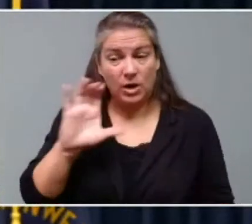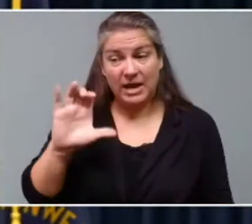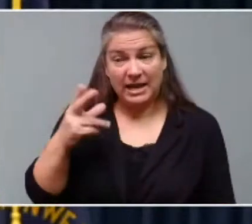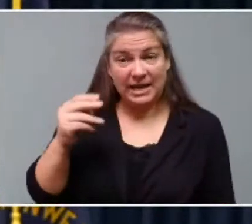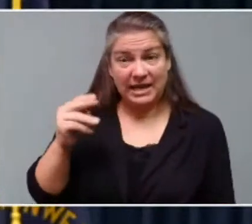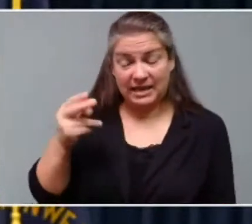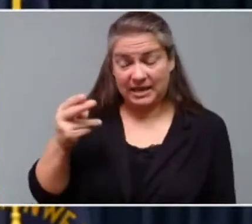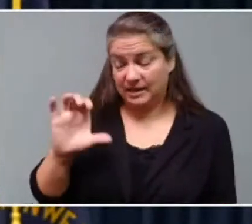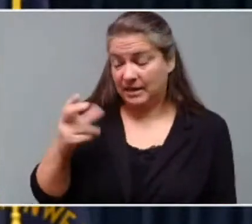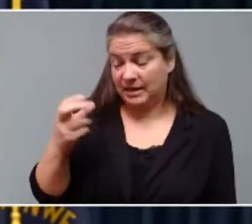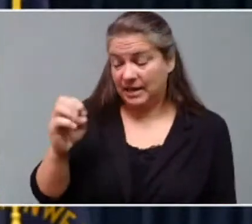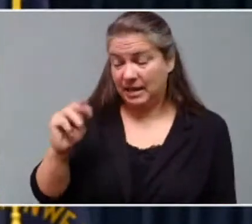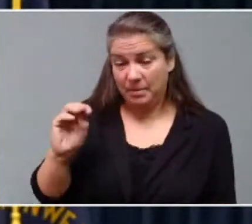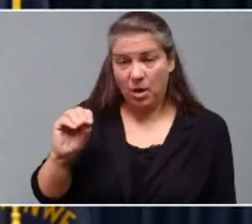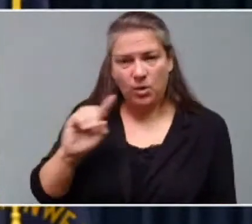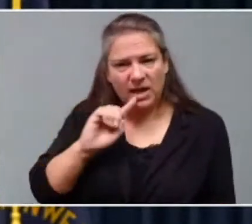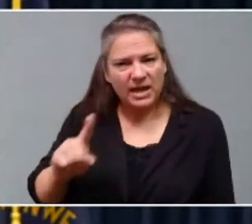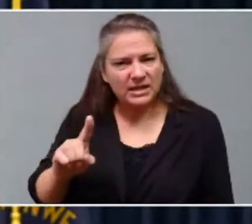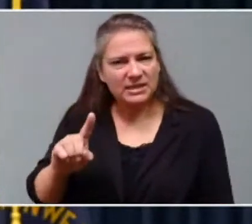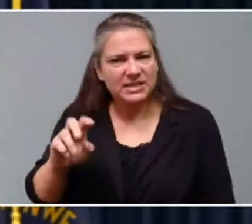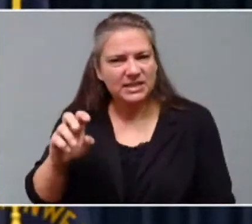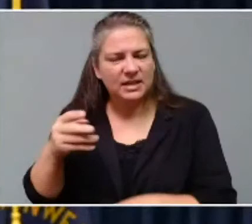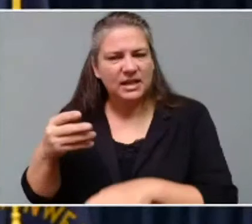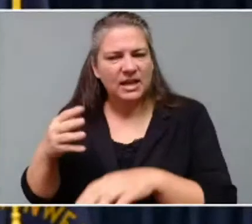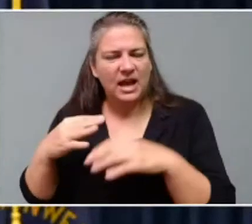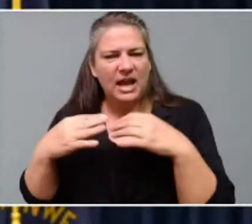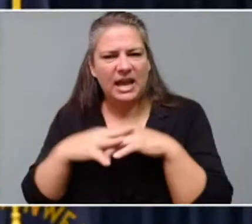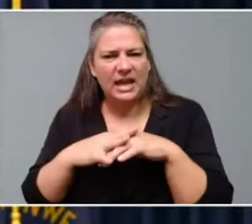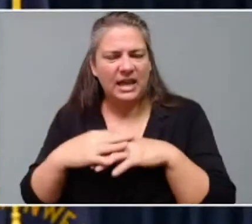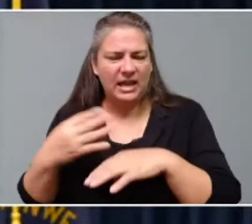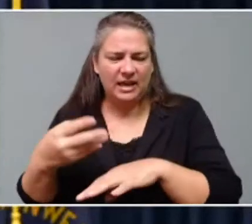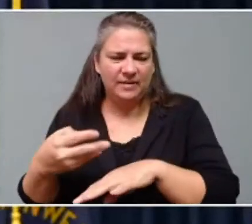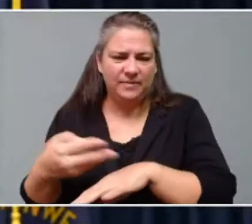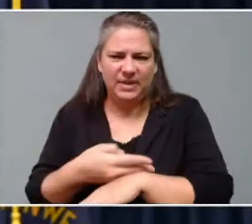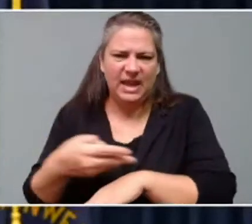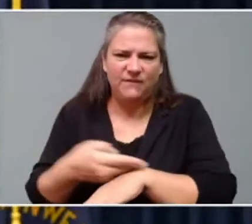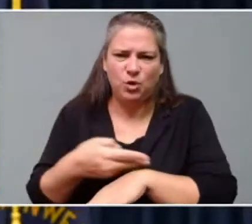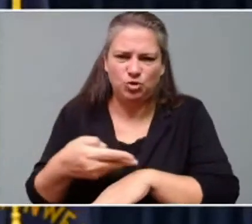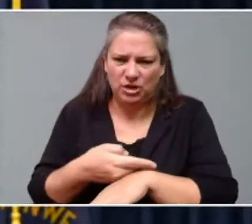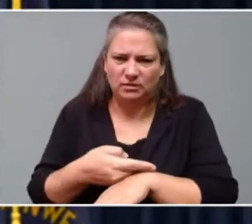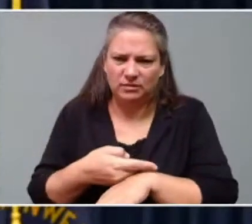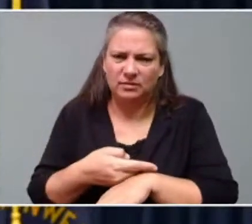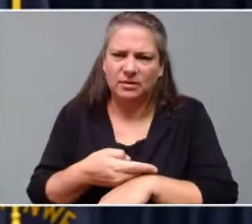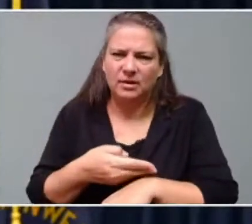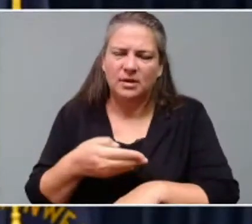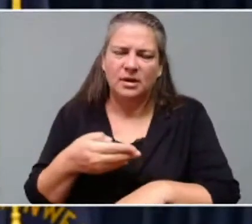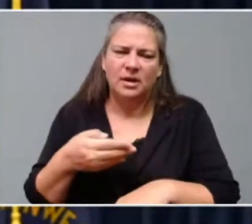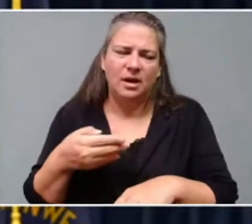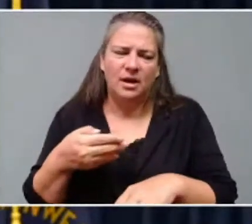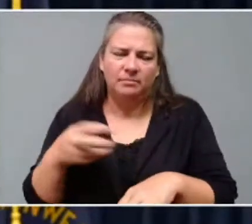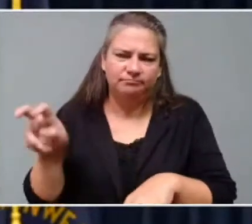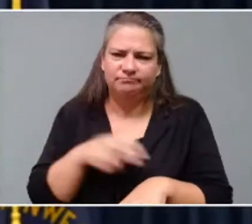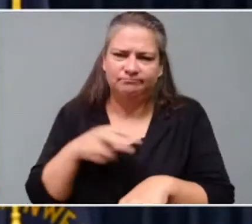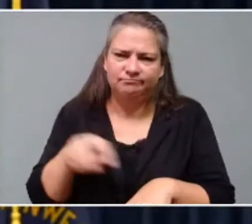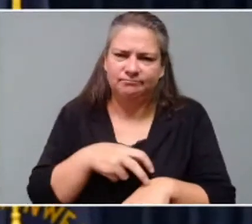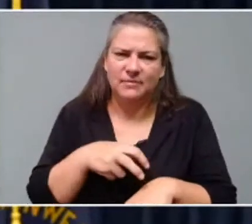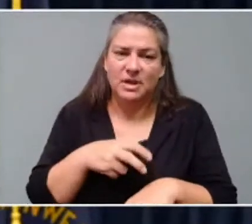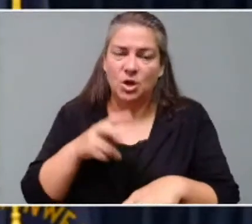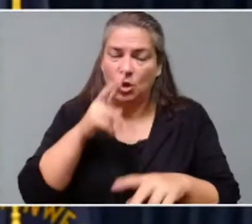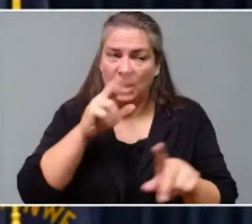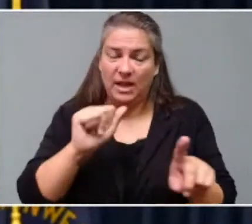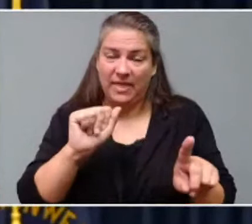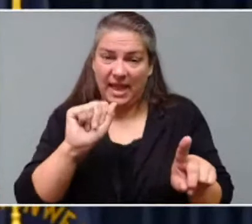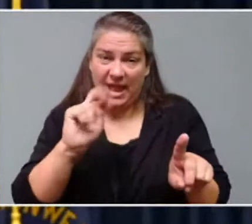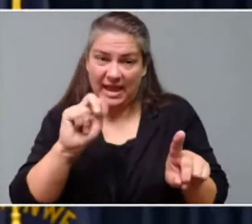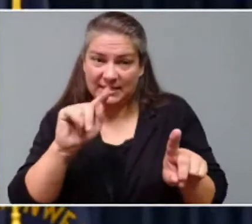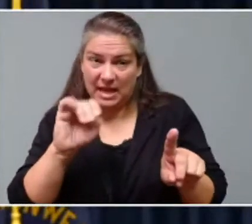ways, the same staff can be very similar. Right now, and looking at where monoclonal antibodies are being ordered, number